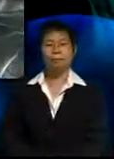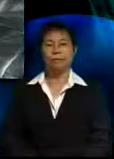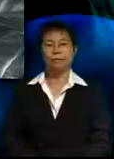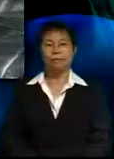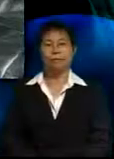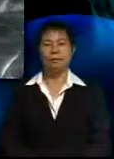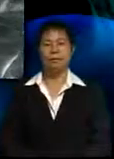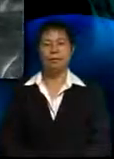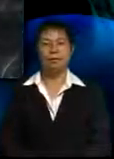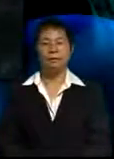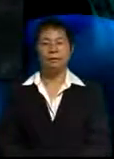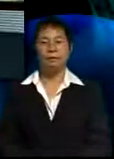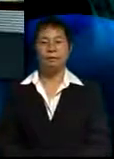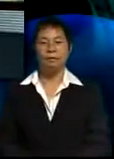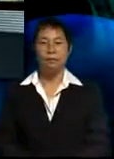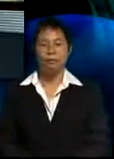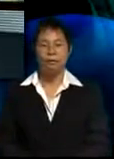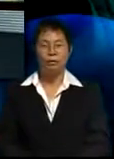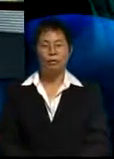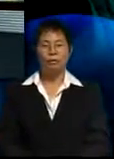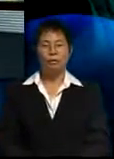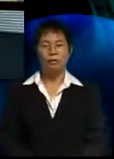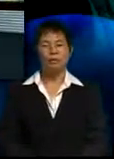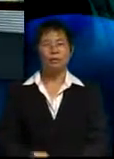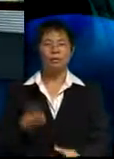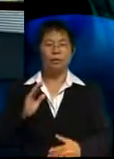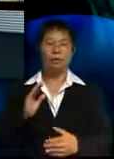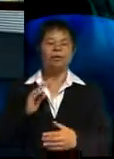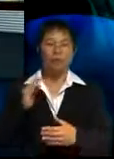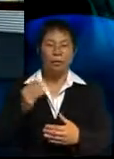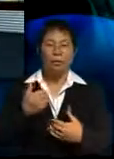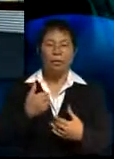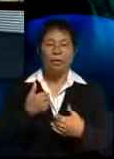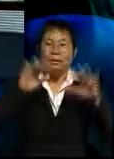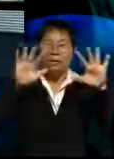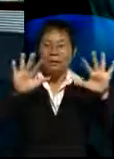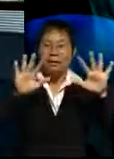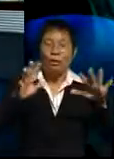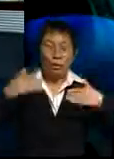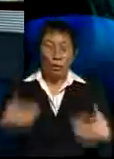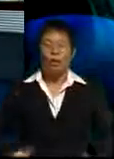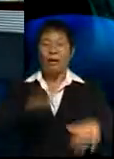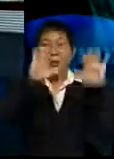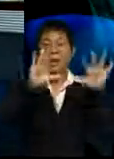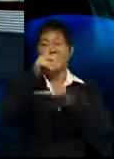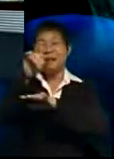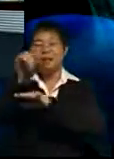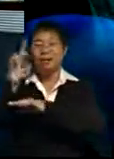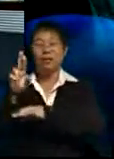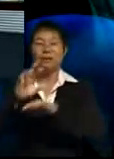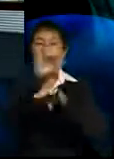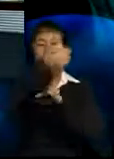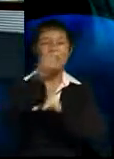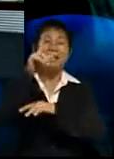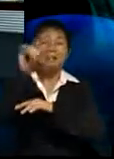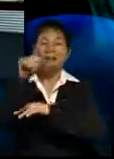Our body allows approximately up to 10 liters of food and drinks in the